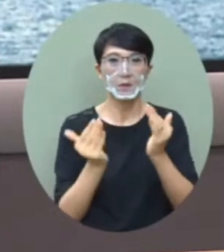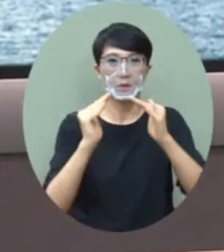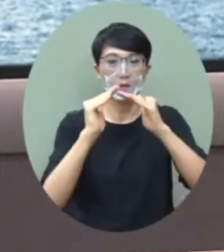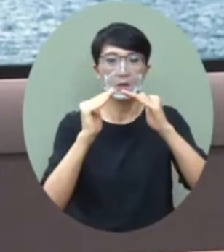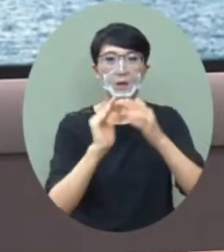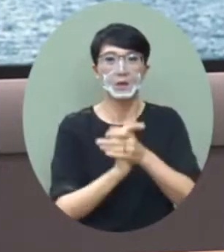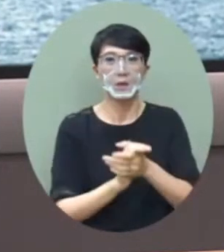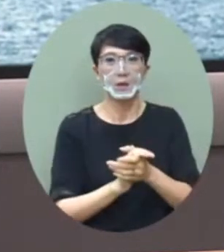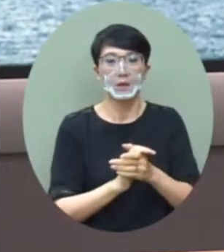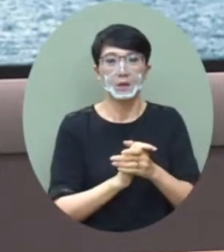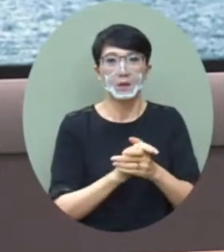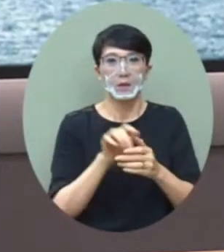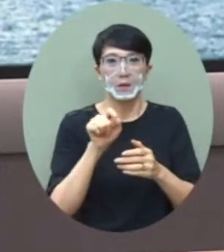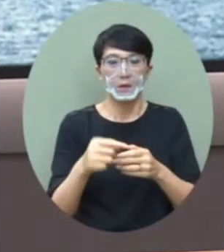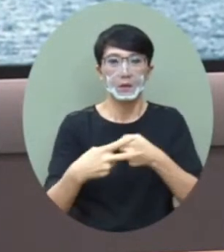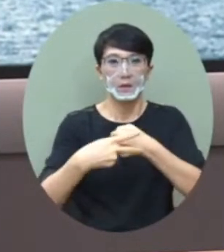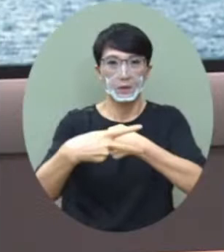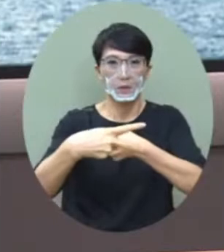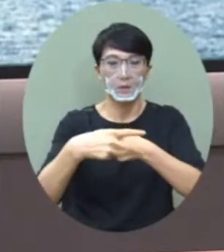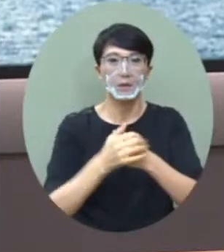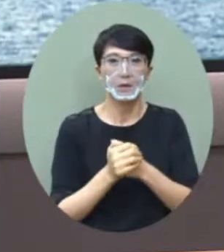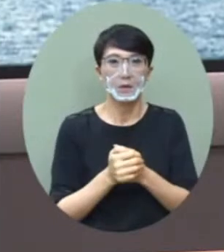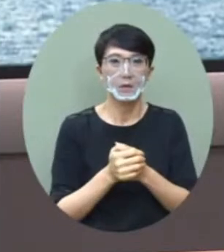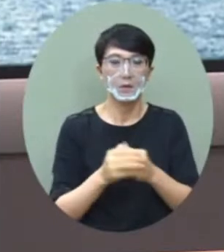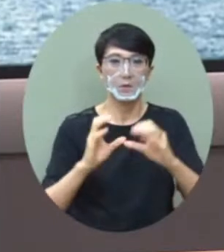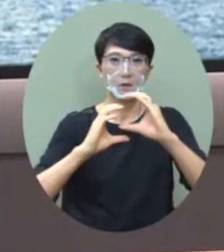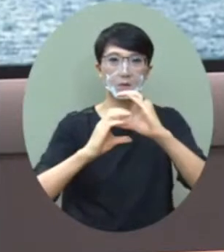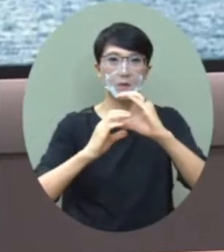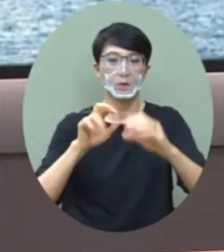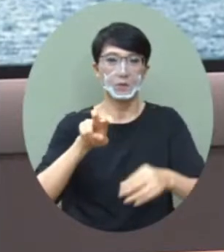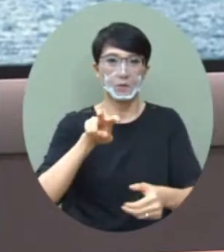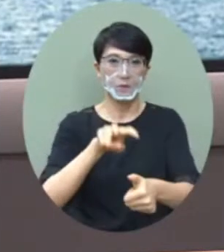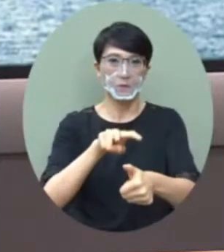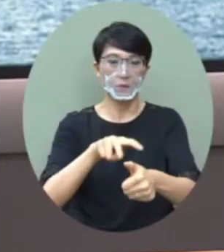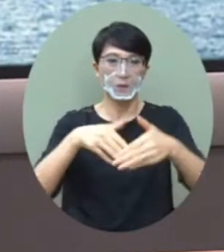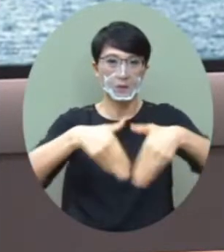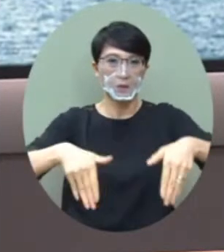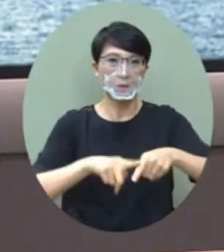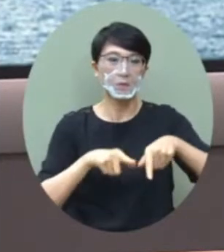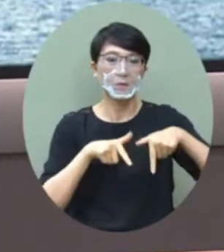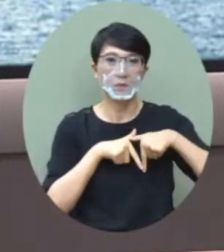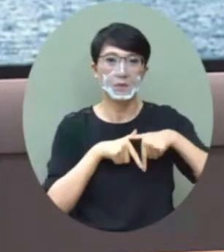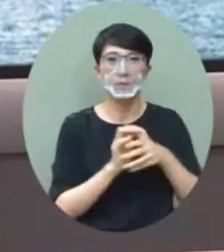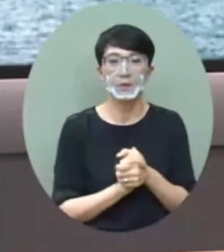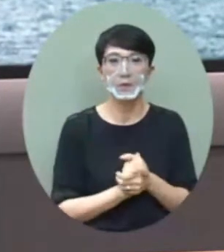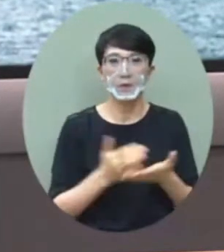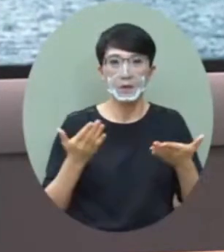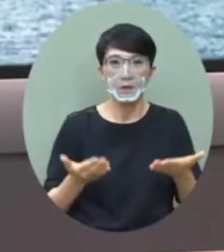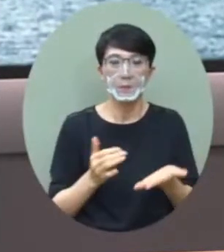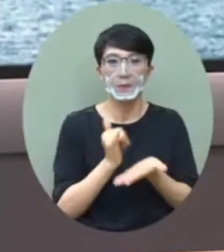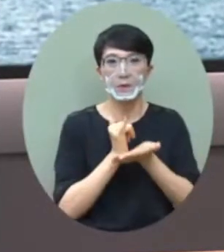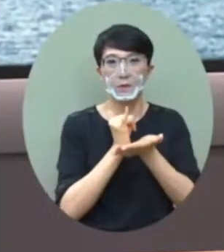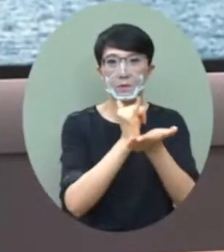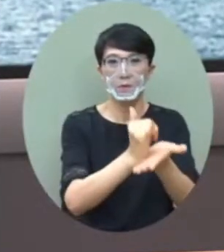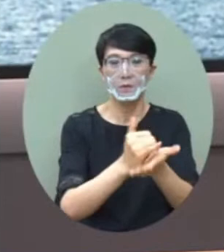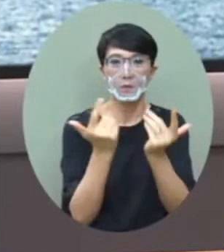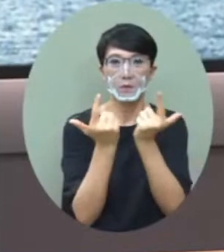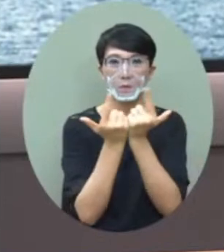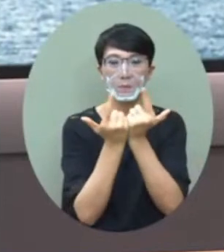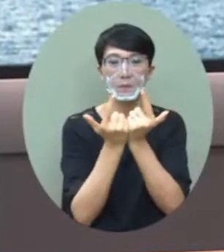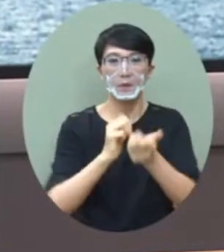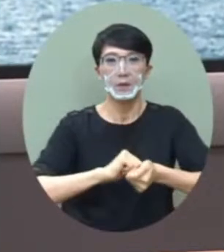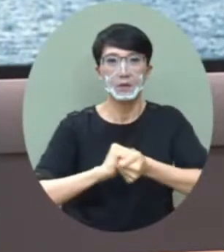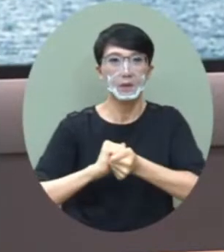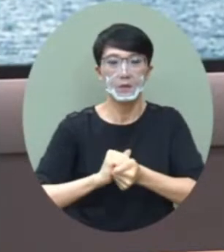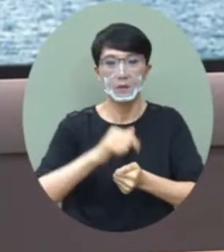male patient was staying in Hall 2 of Asia World Expo, which was an isolation center